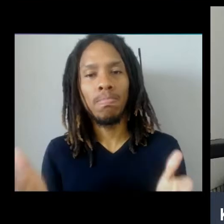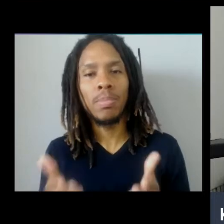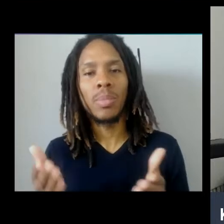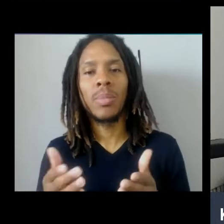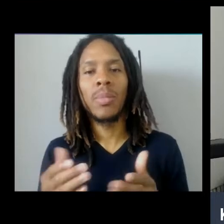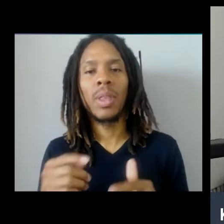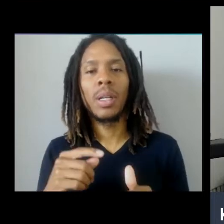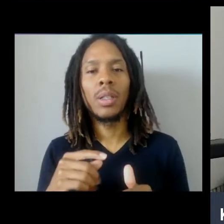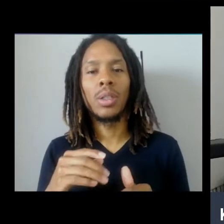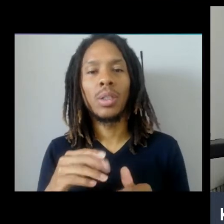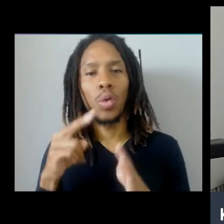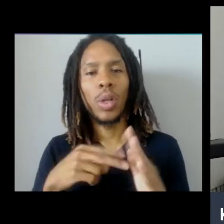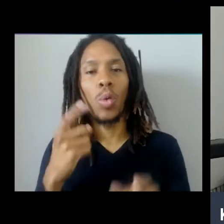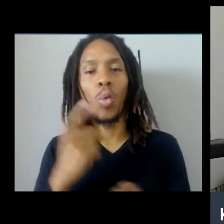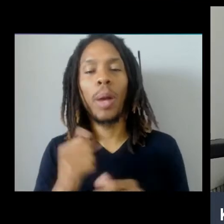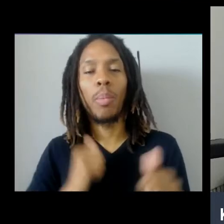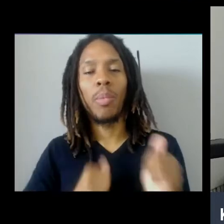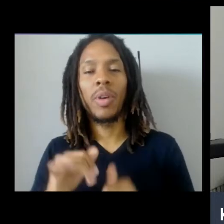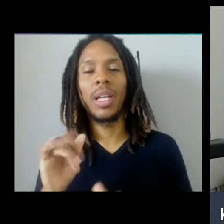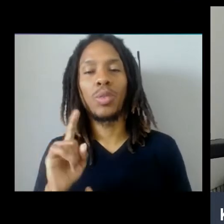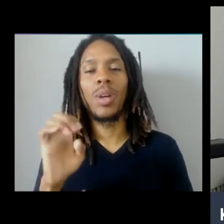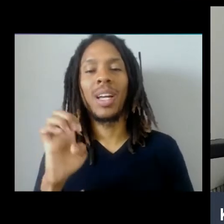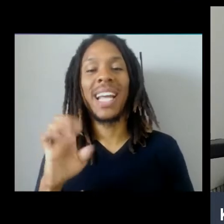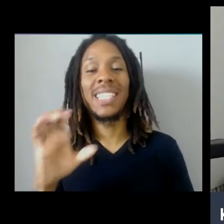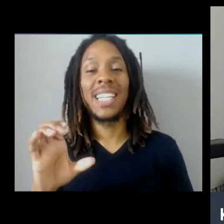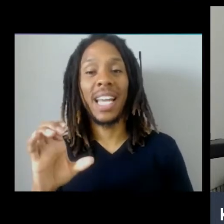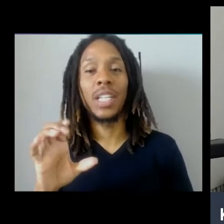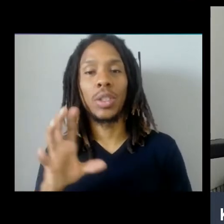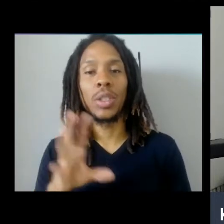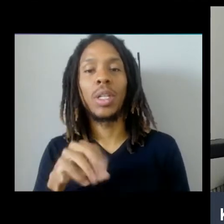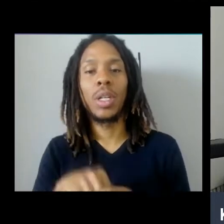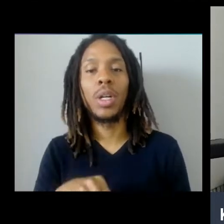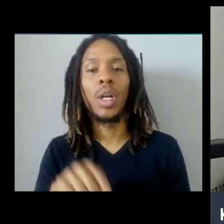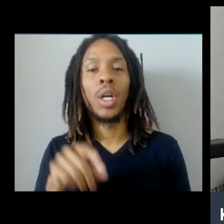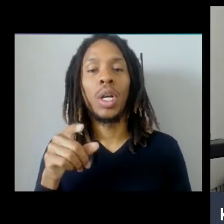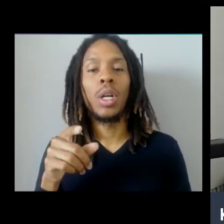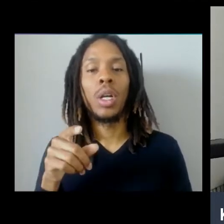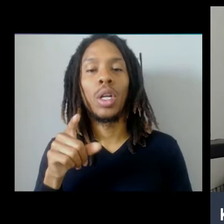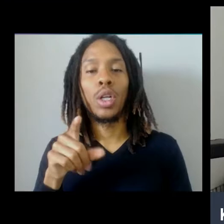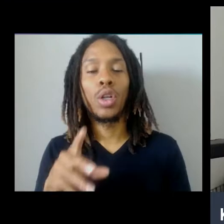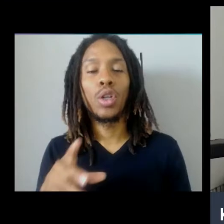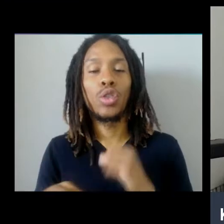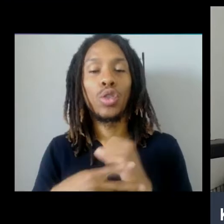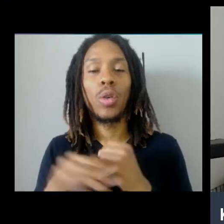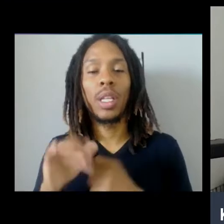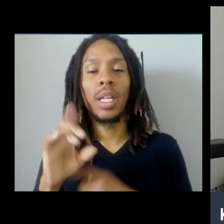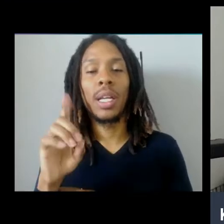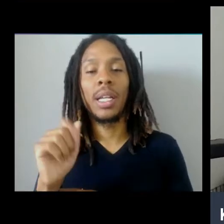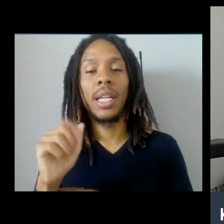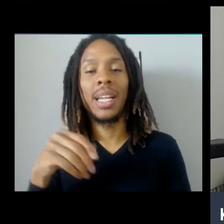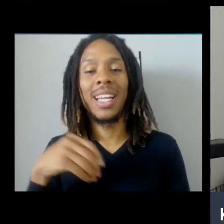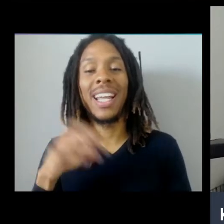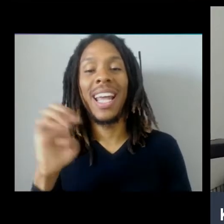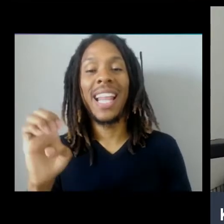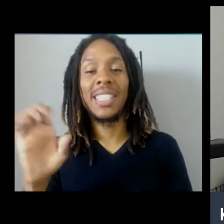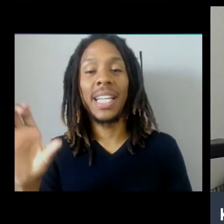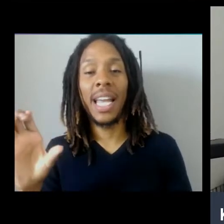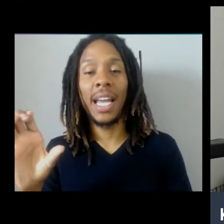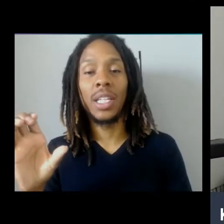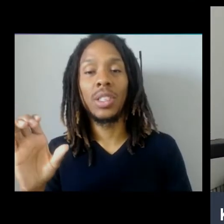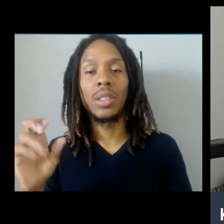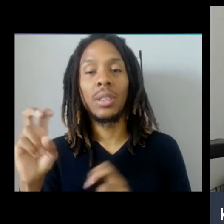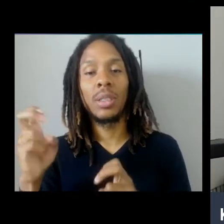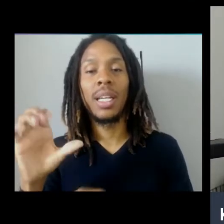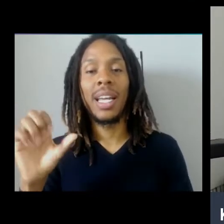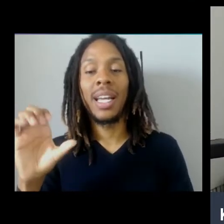performance. And that's where ElastiCache for Redis comes in. So you sort of store that data into ElastiCache like as a cache in memory,